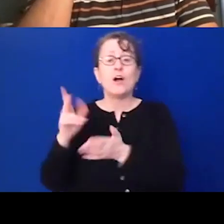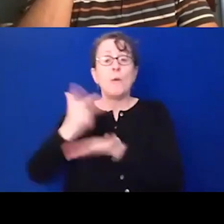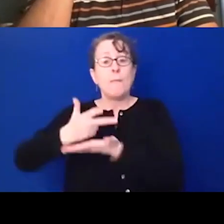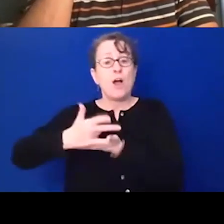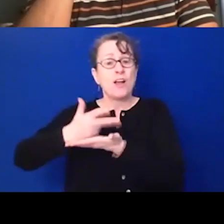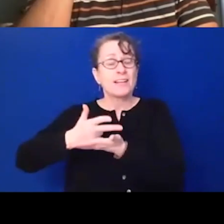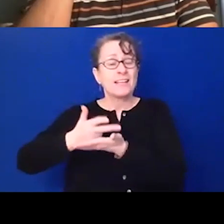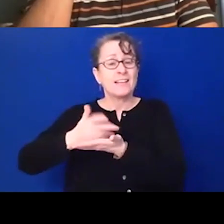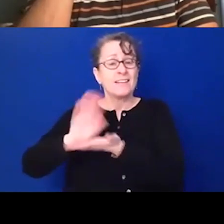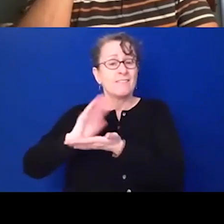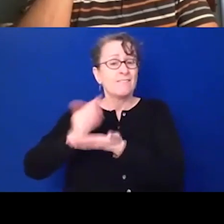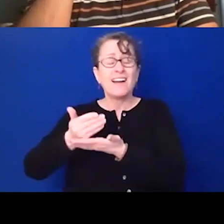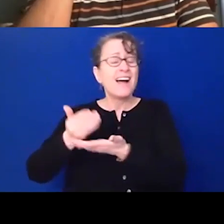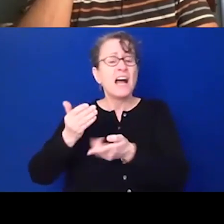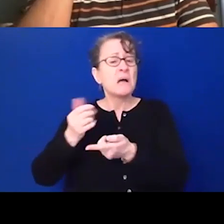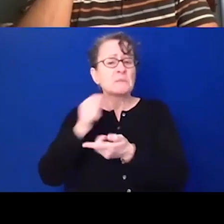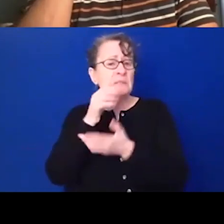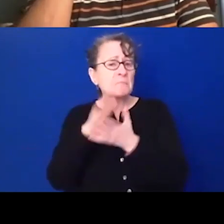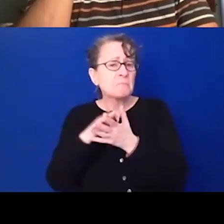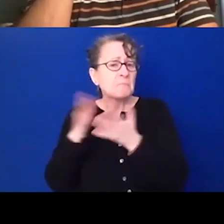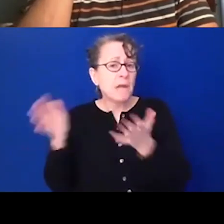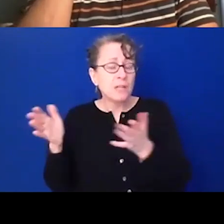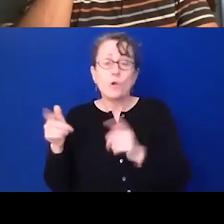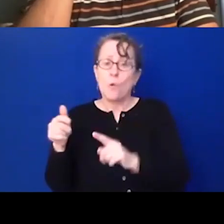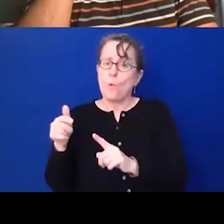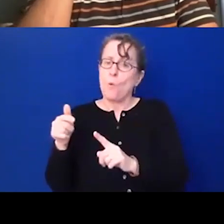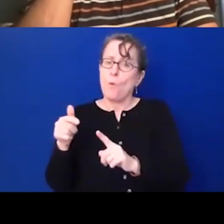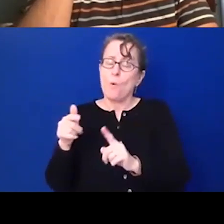by COVID, and it's led us into some